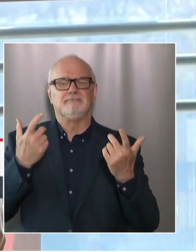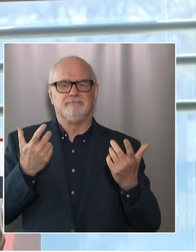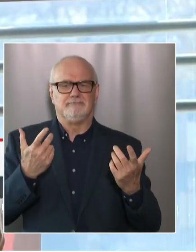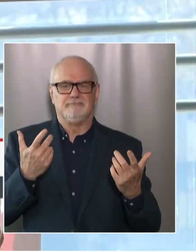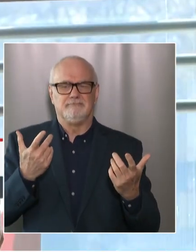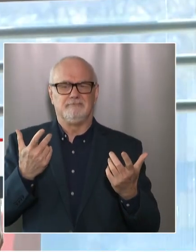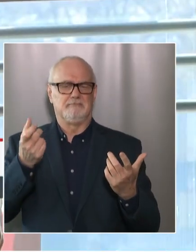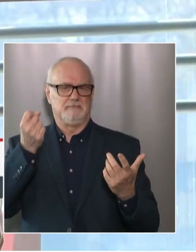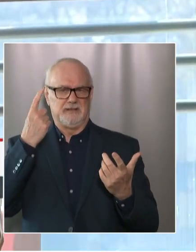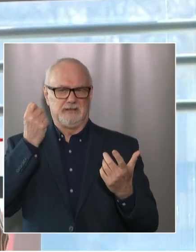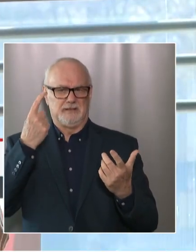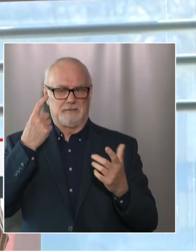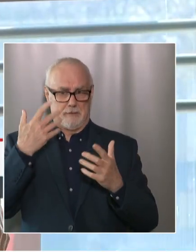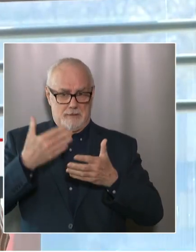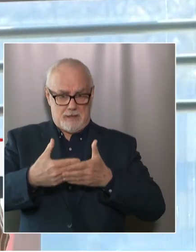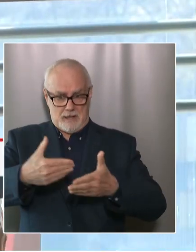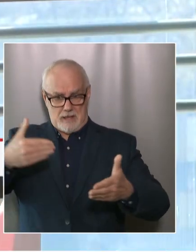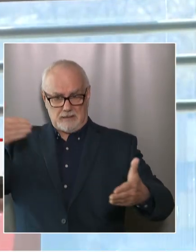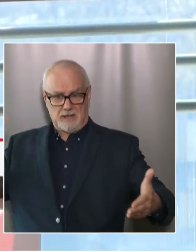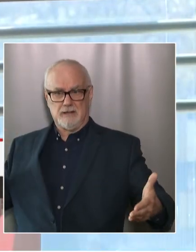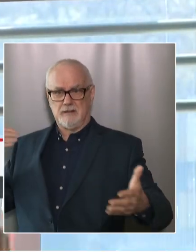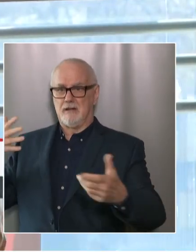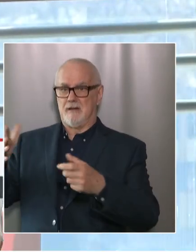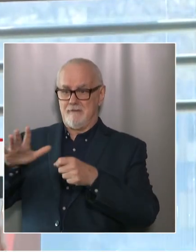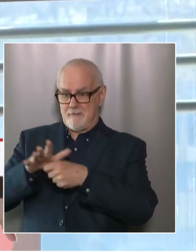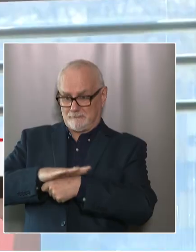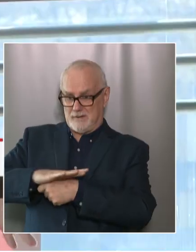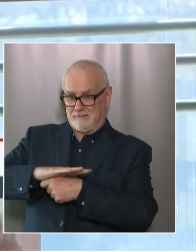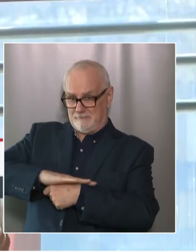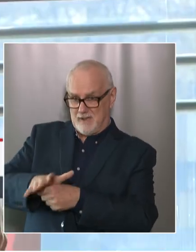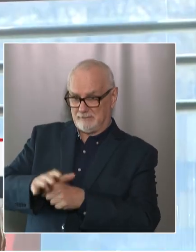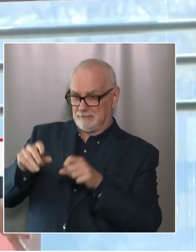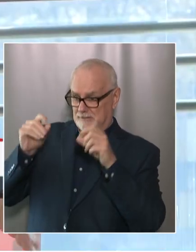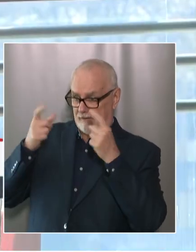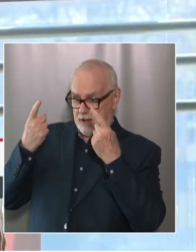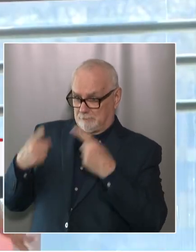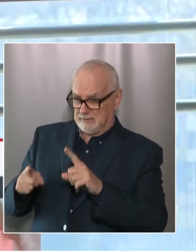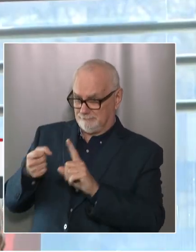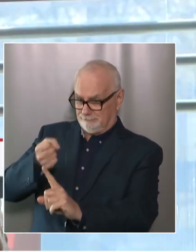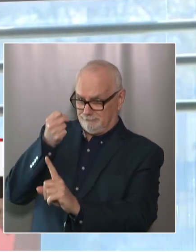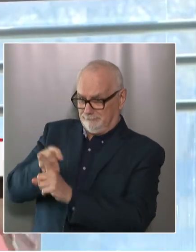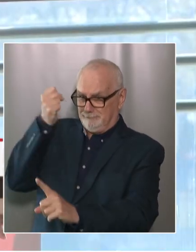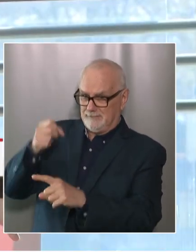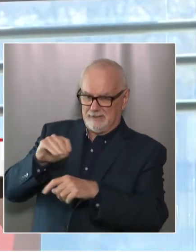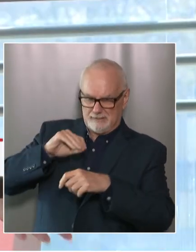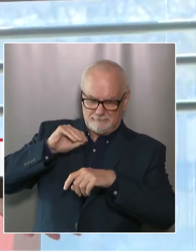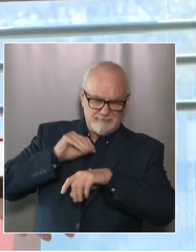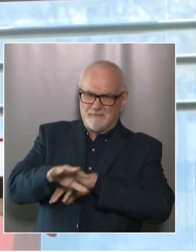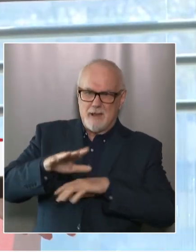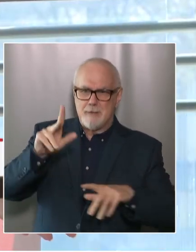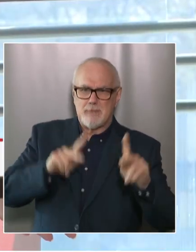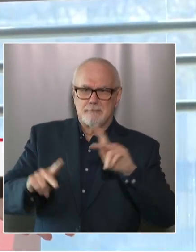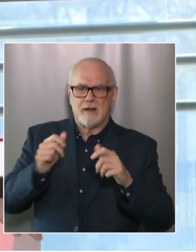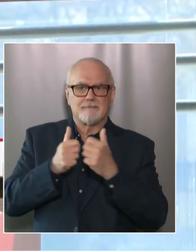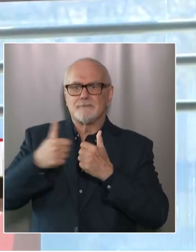embrace of remote work that I wish would reverse itself, but unfortunately, I don't think it